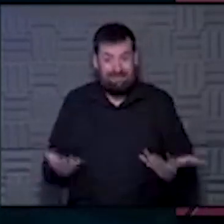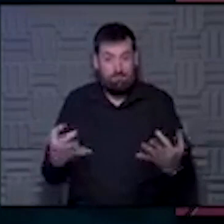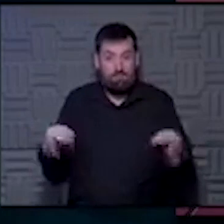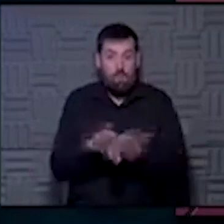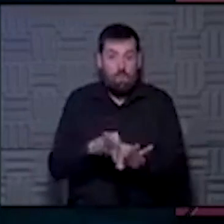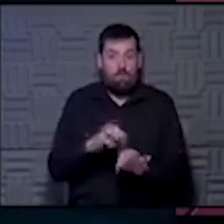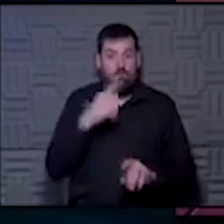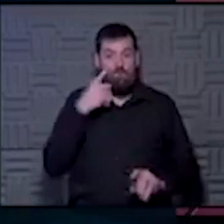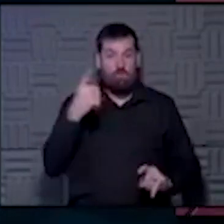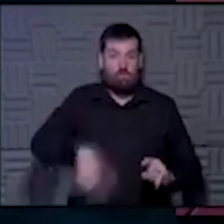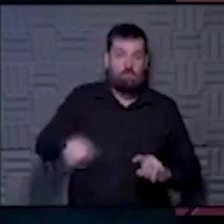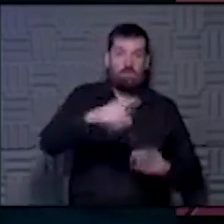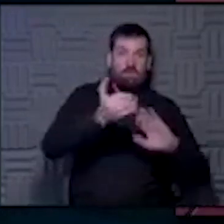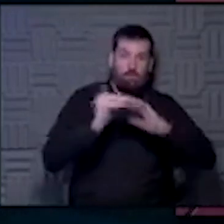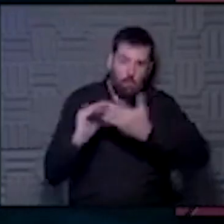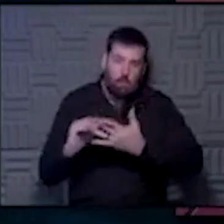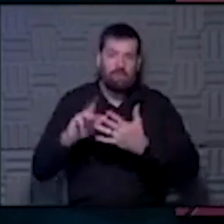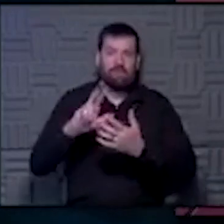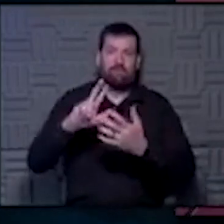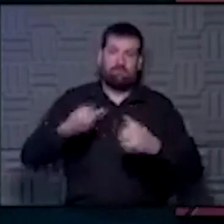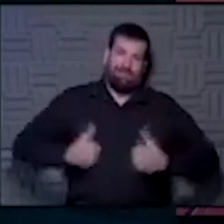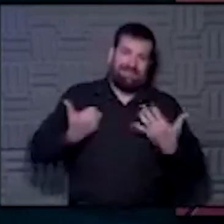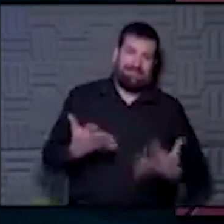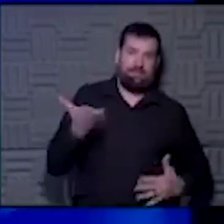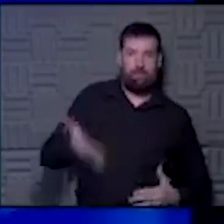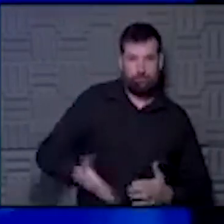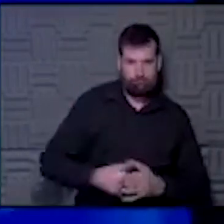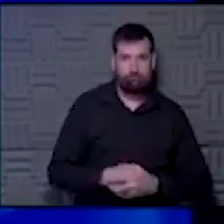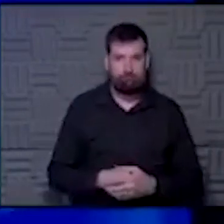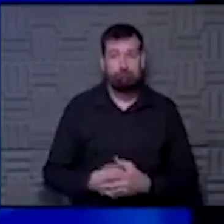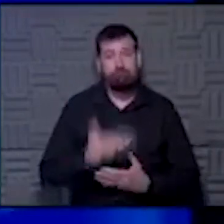those facilities and communities across the state. So thank you both for that.